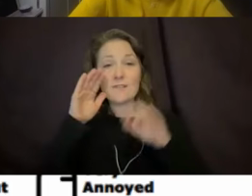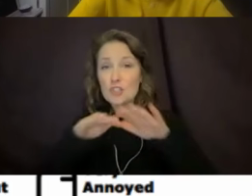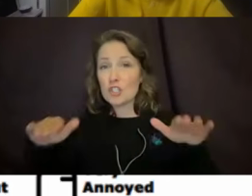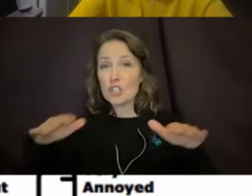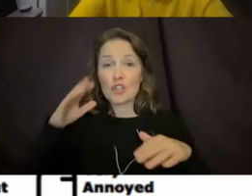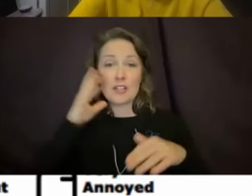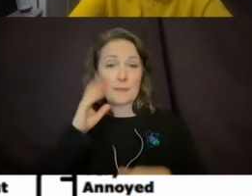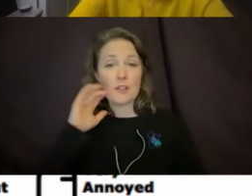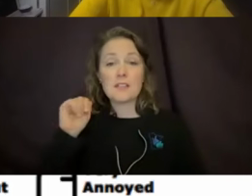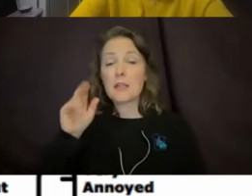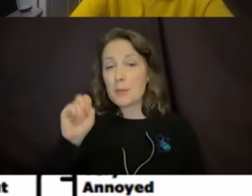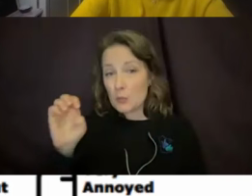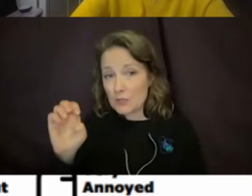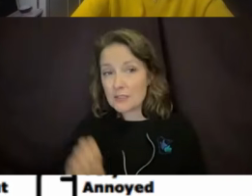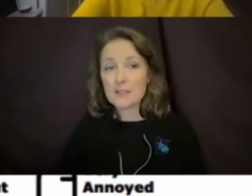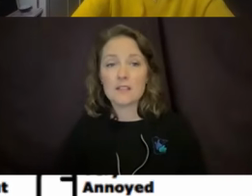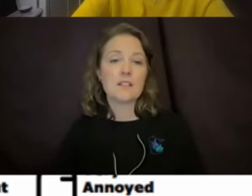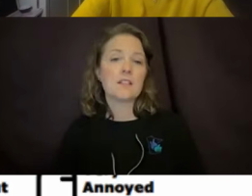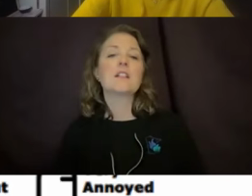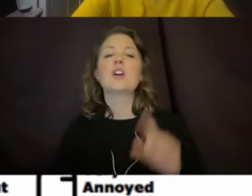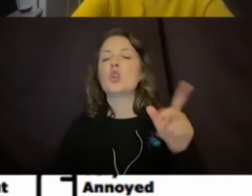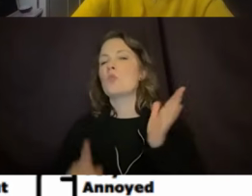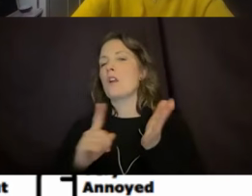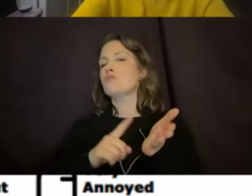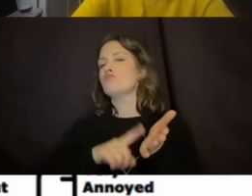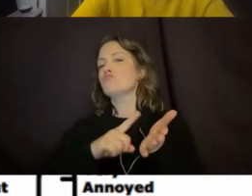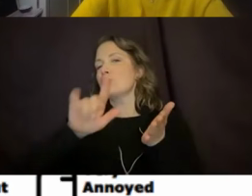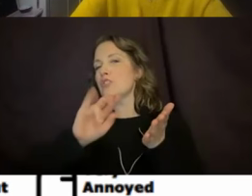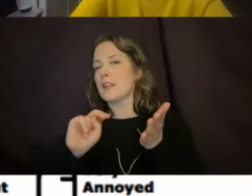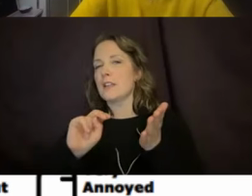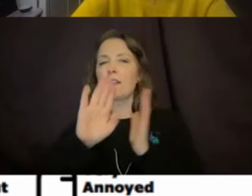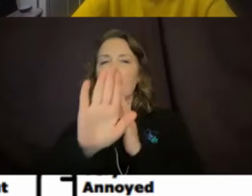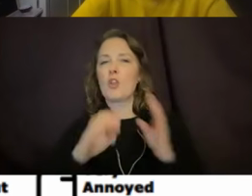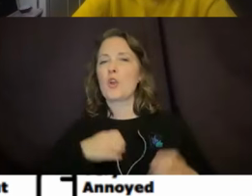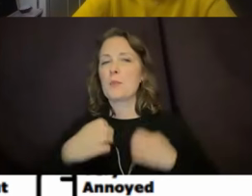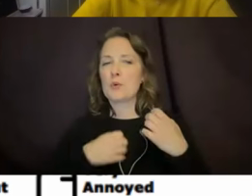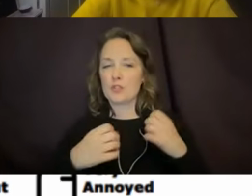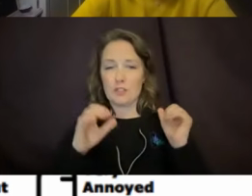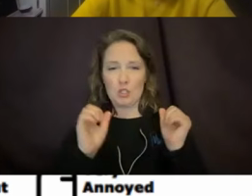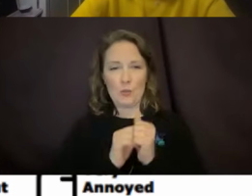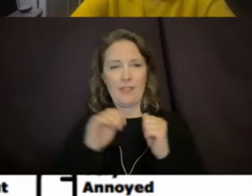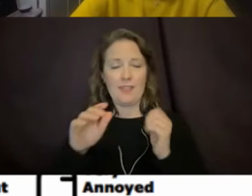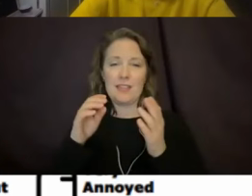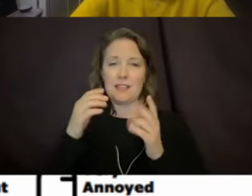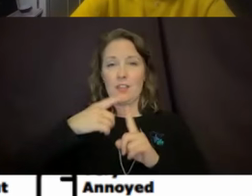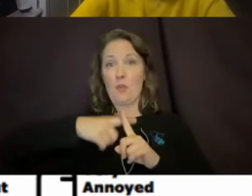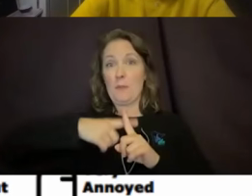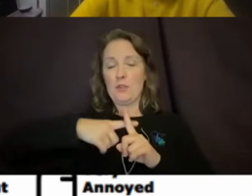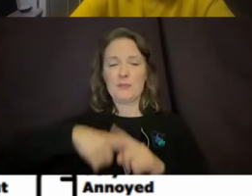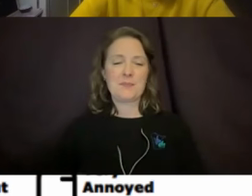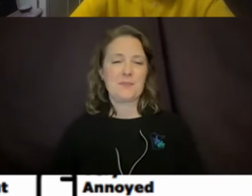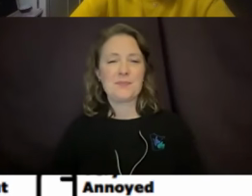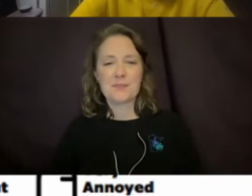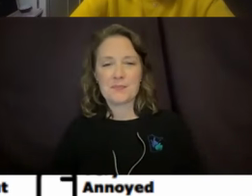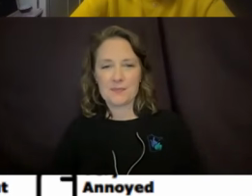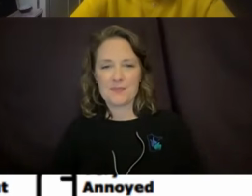or not, being able to do these check-ins, right? So tapping into their emotions with them with the emotion thermometers. So having them like put a